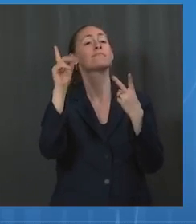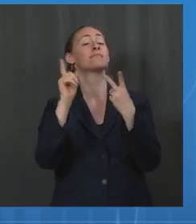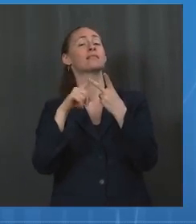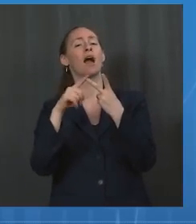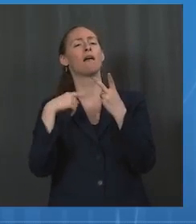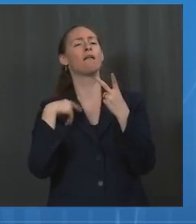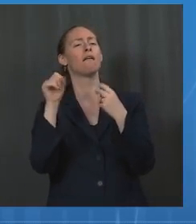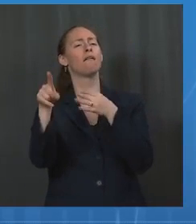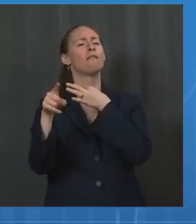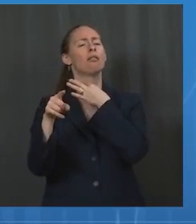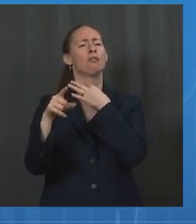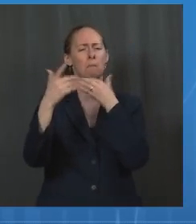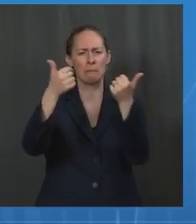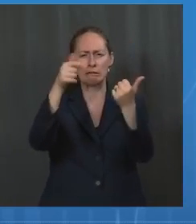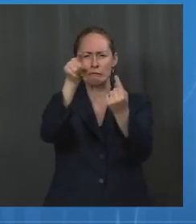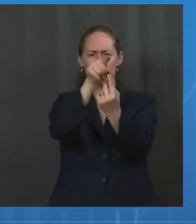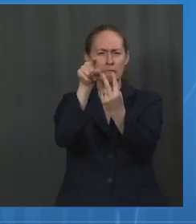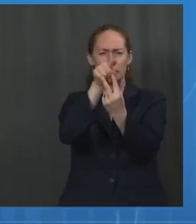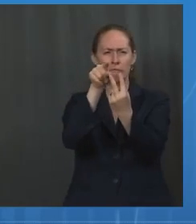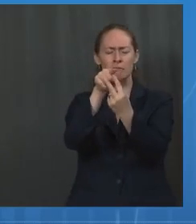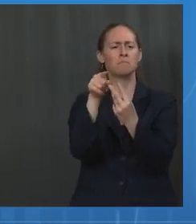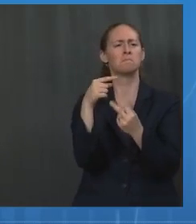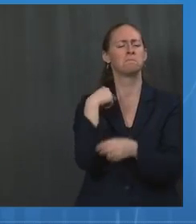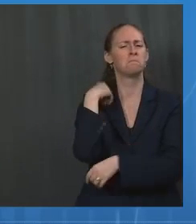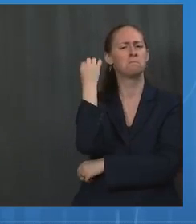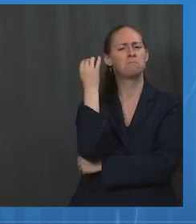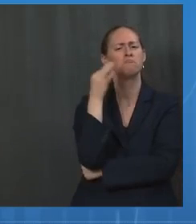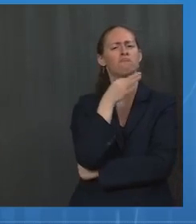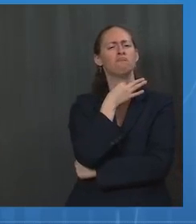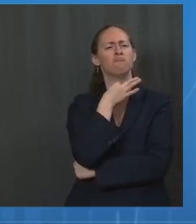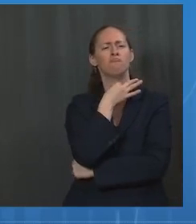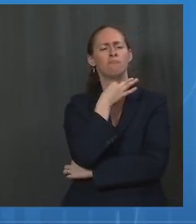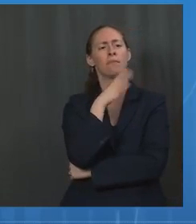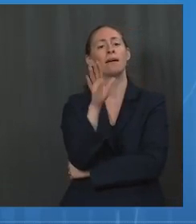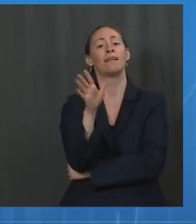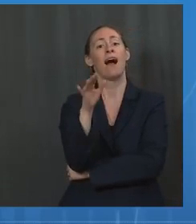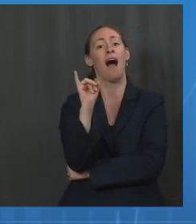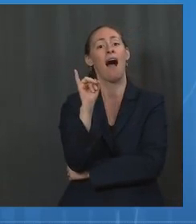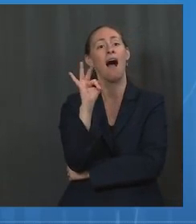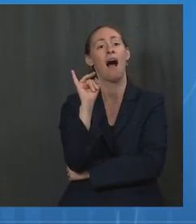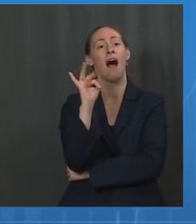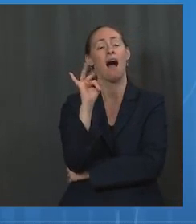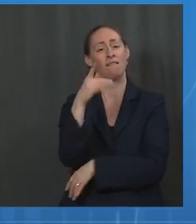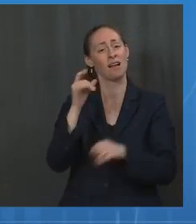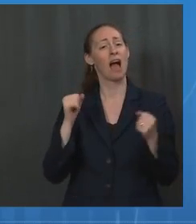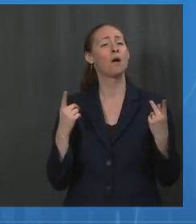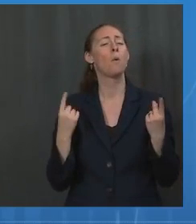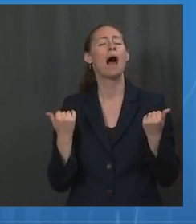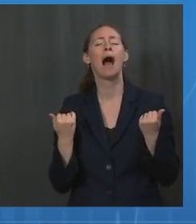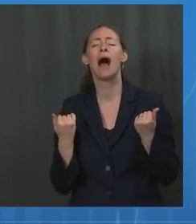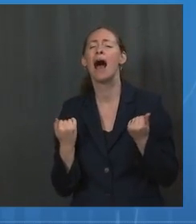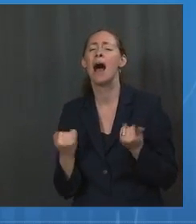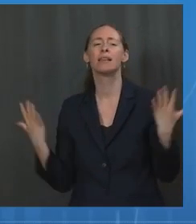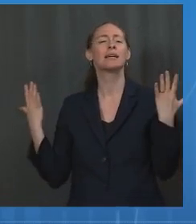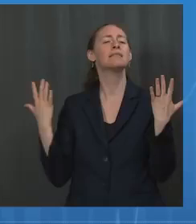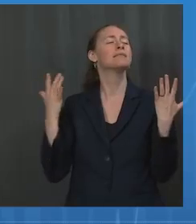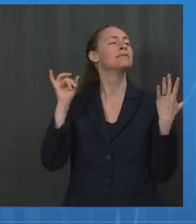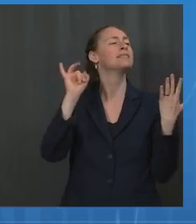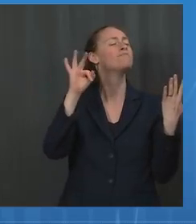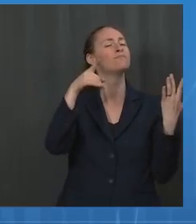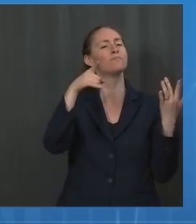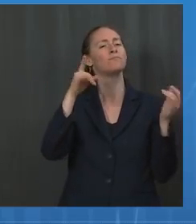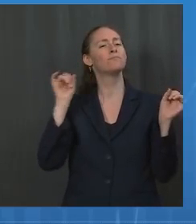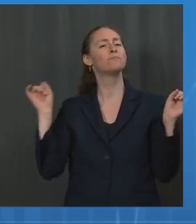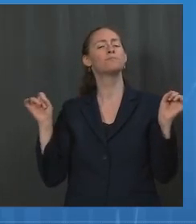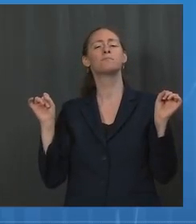you, just to be clear, if you had your druthers, would you prefer that every American be covered